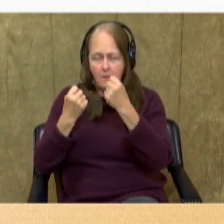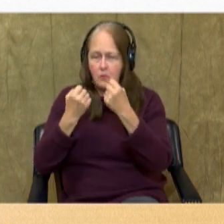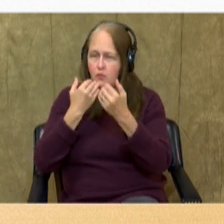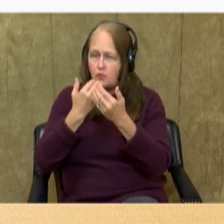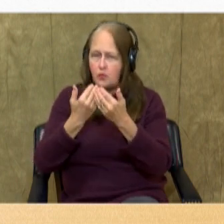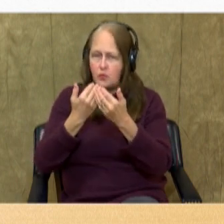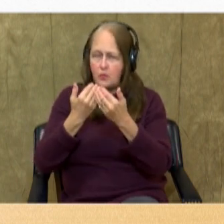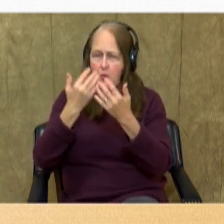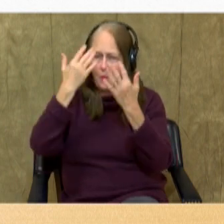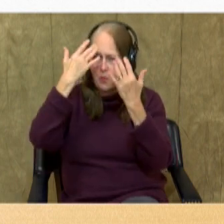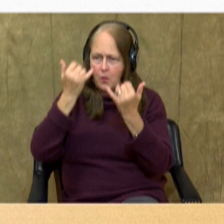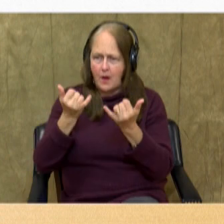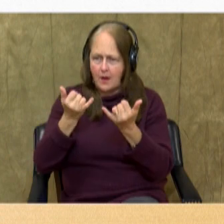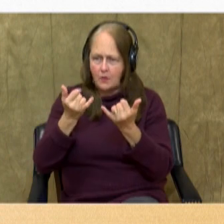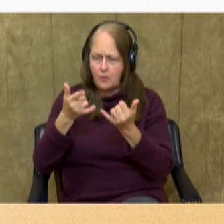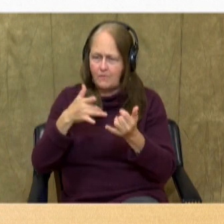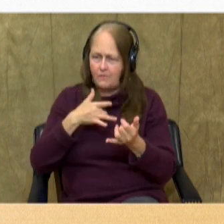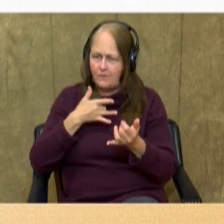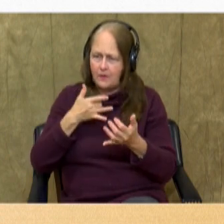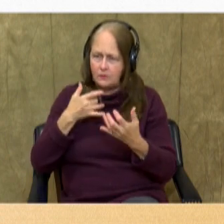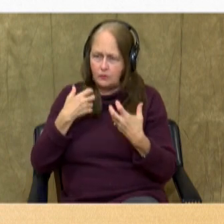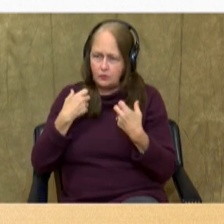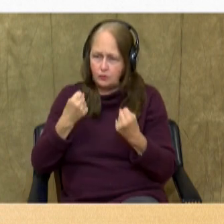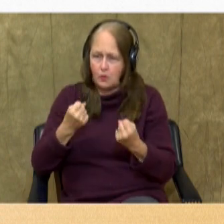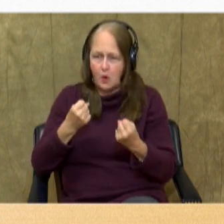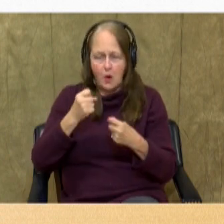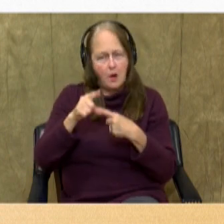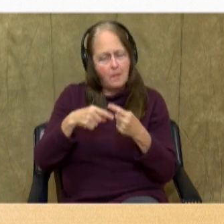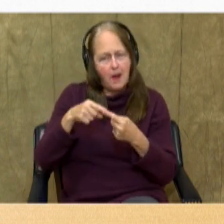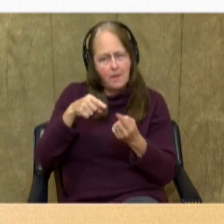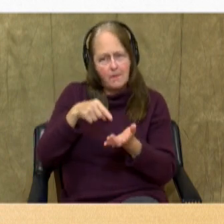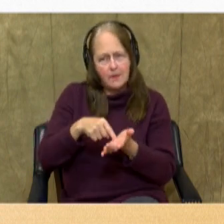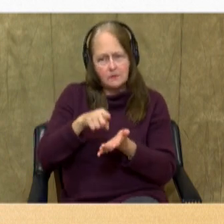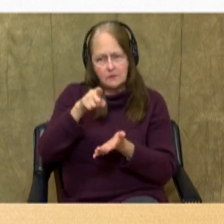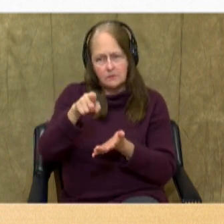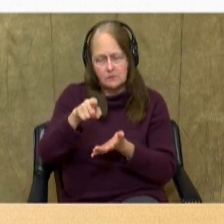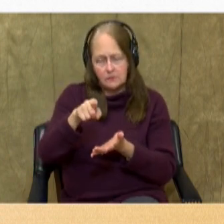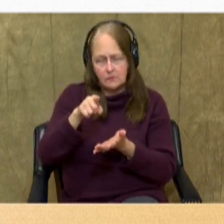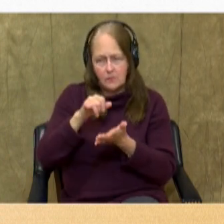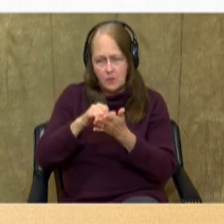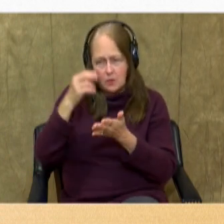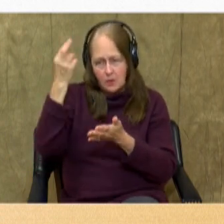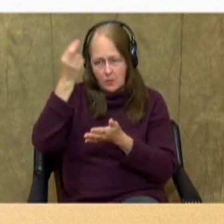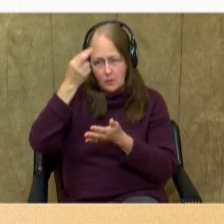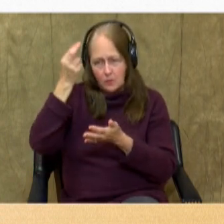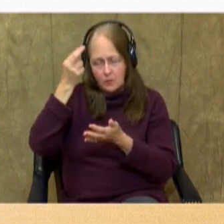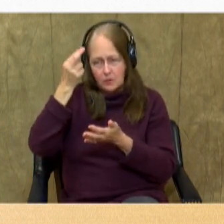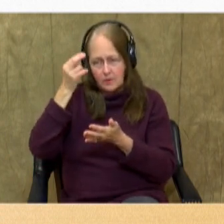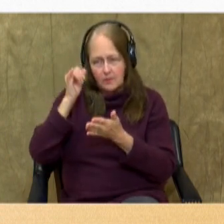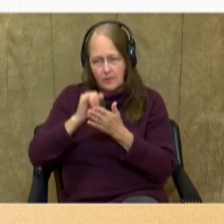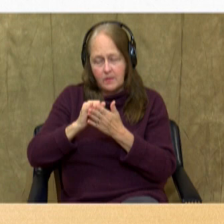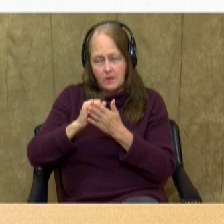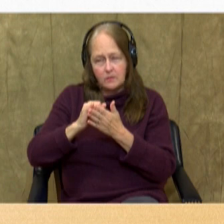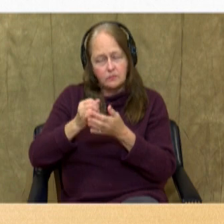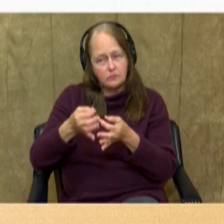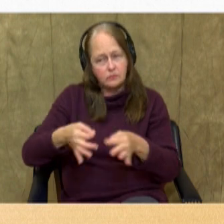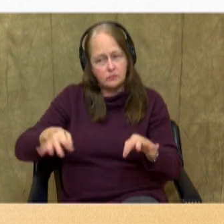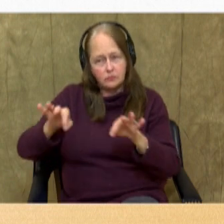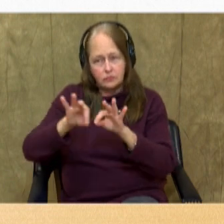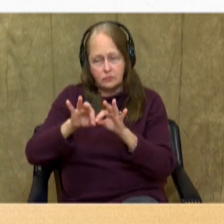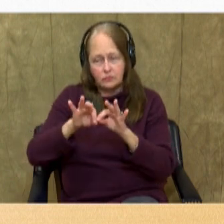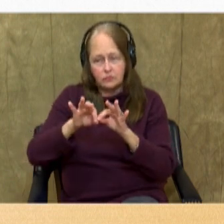reason, the why. Why do you feel so strongly about that? So your reasons are the main points that